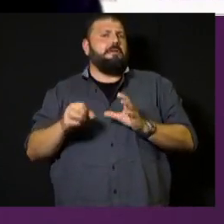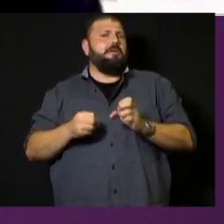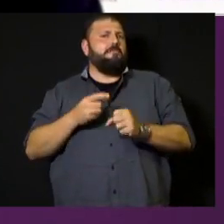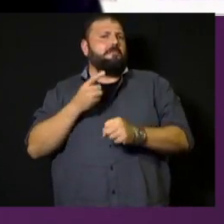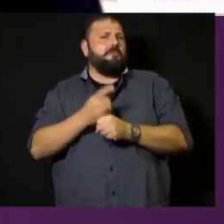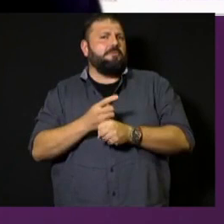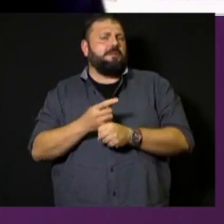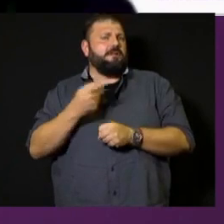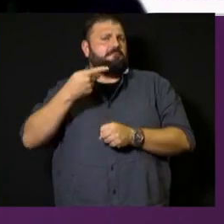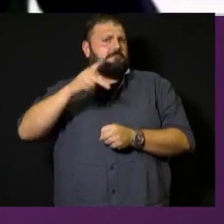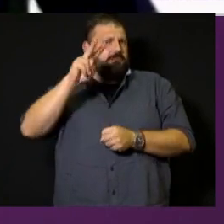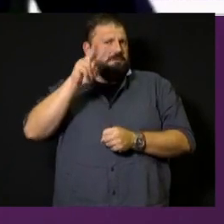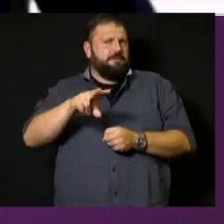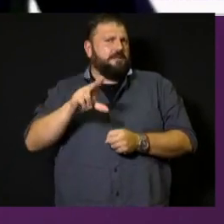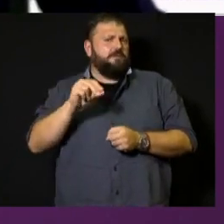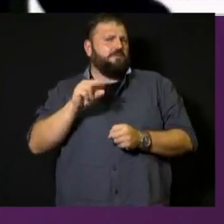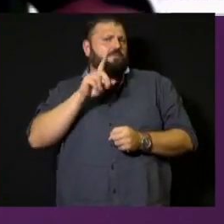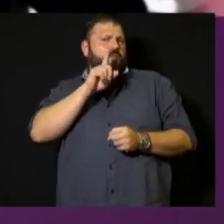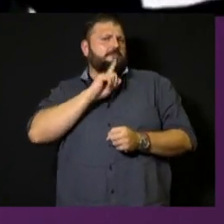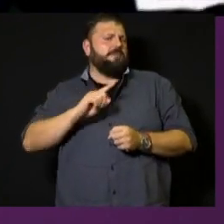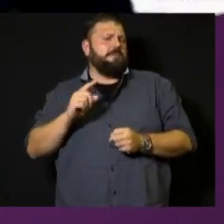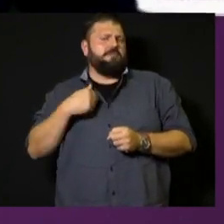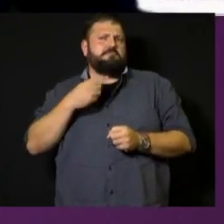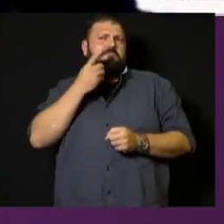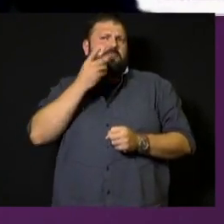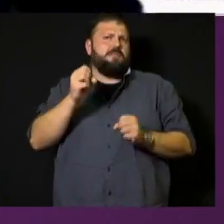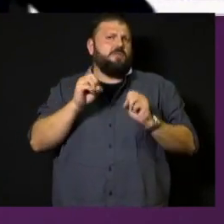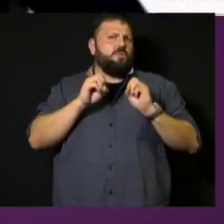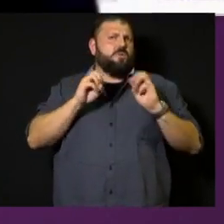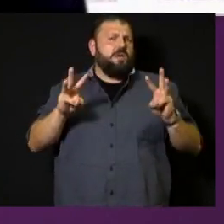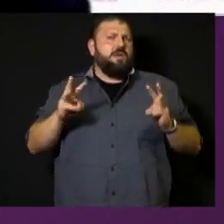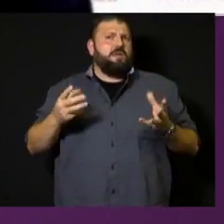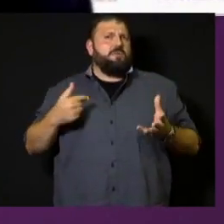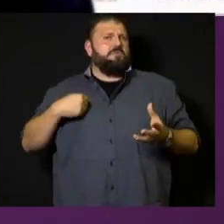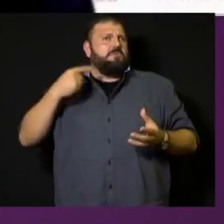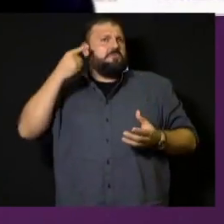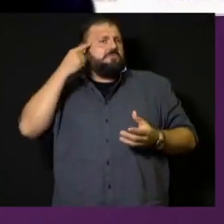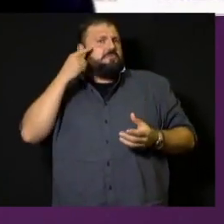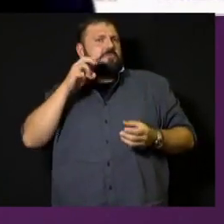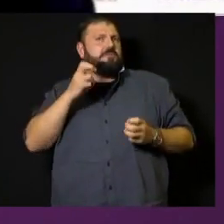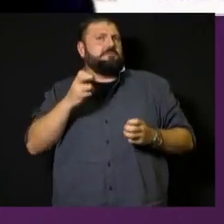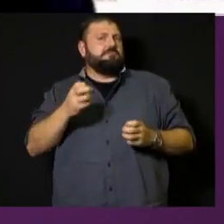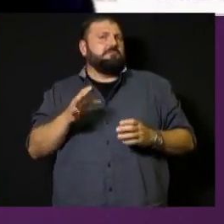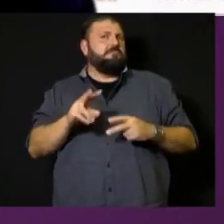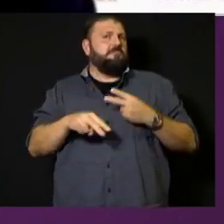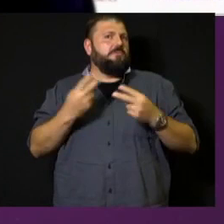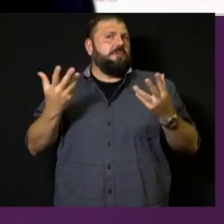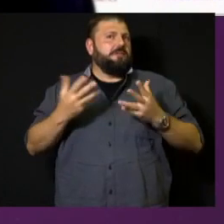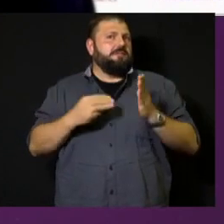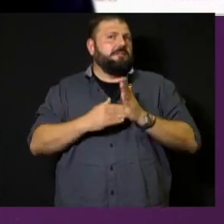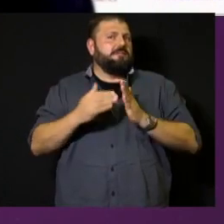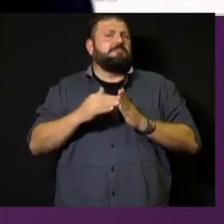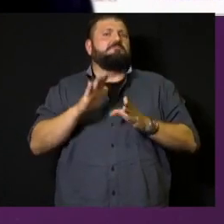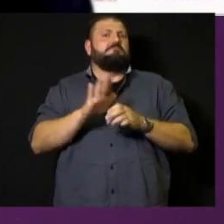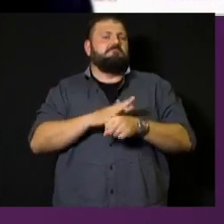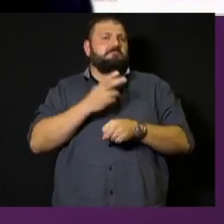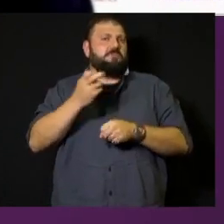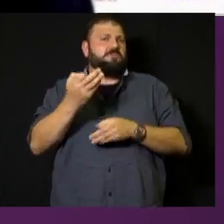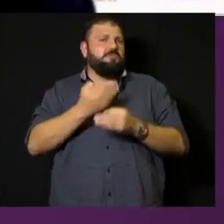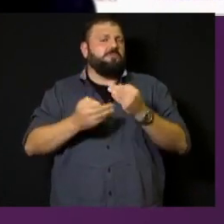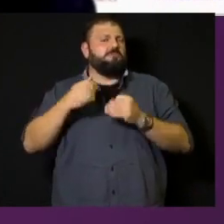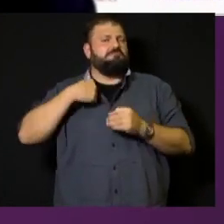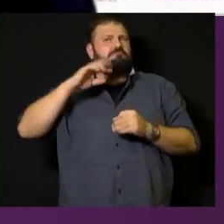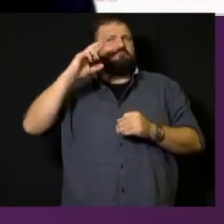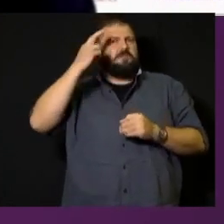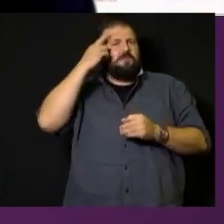this opportunity. I won't lie to you. I left her house saying, wow, I'm going to be a millionaire. I think we need